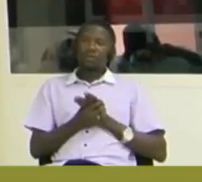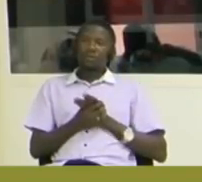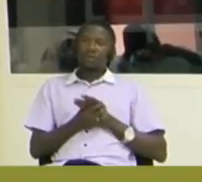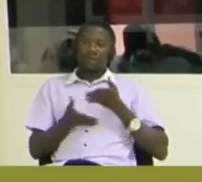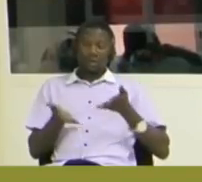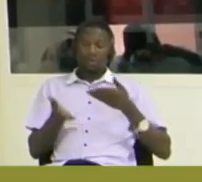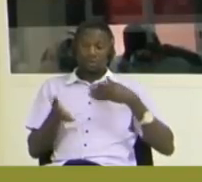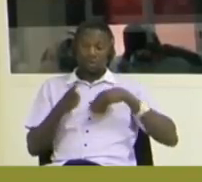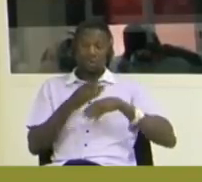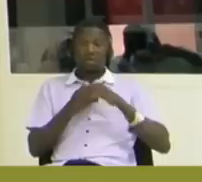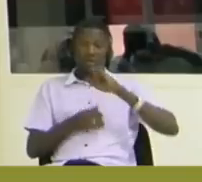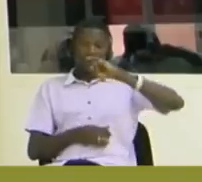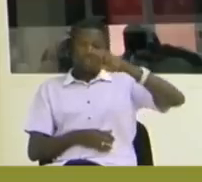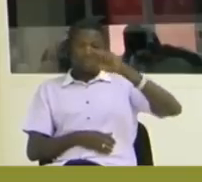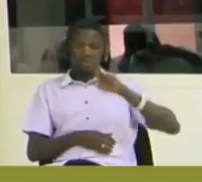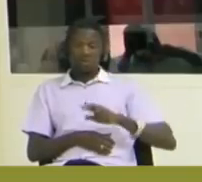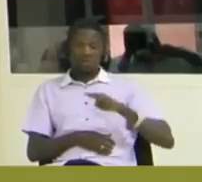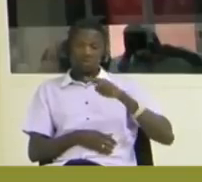Mm-hmm.